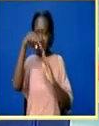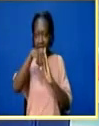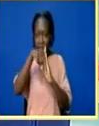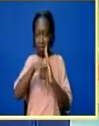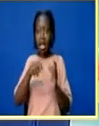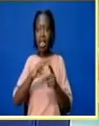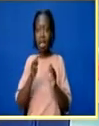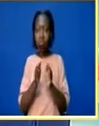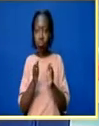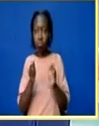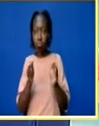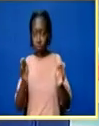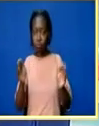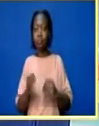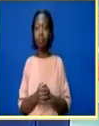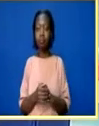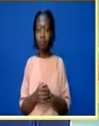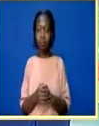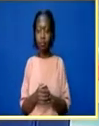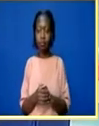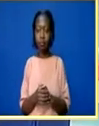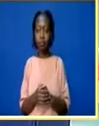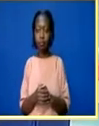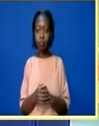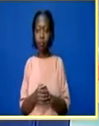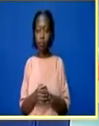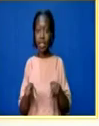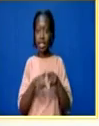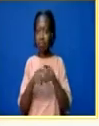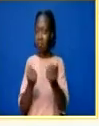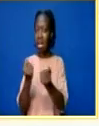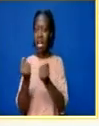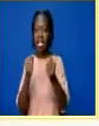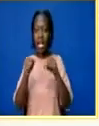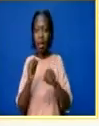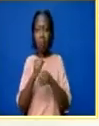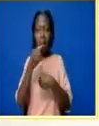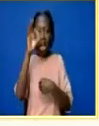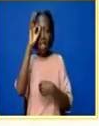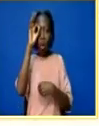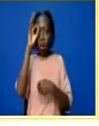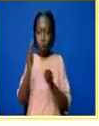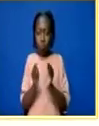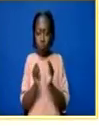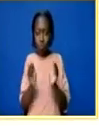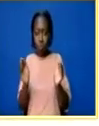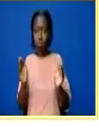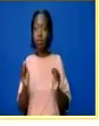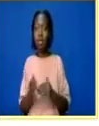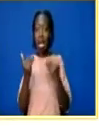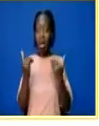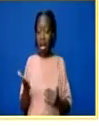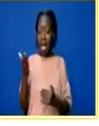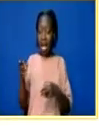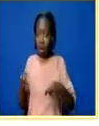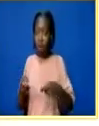transport or even moving of the vehicles in that road so difficult. That kind of a road which we have